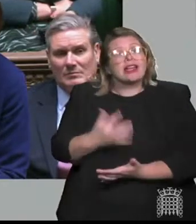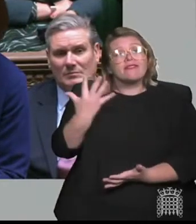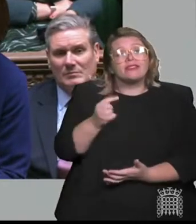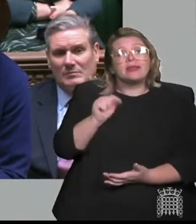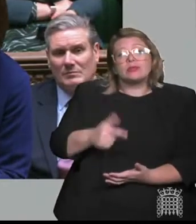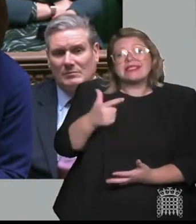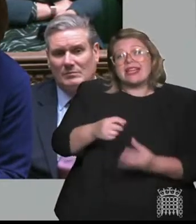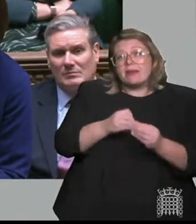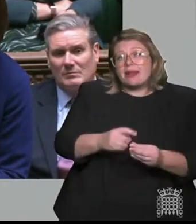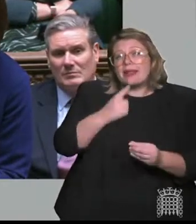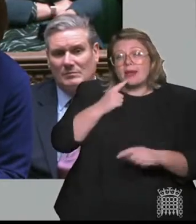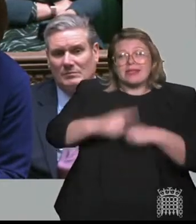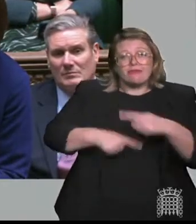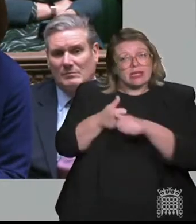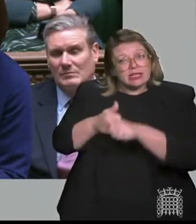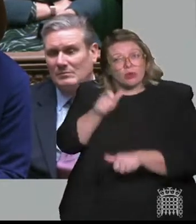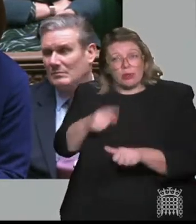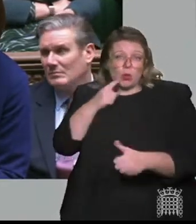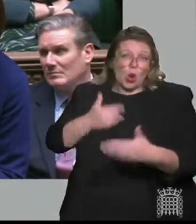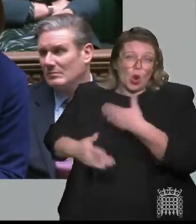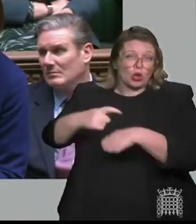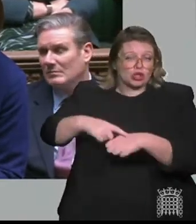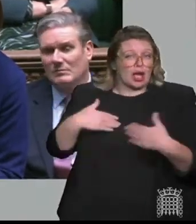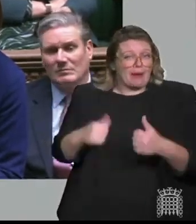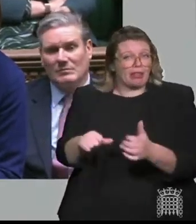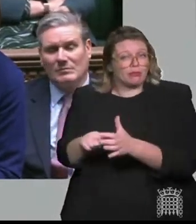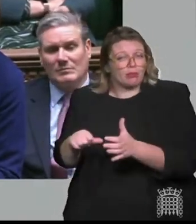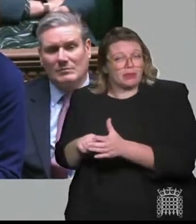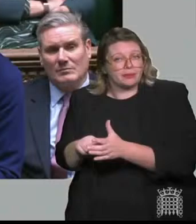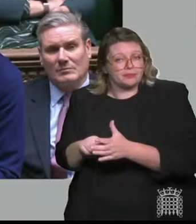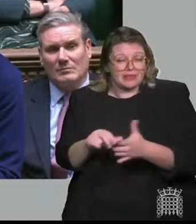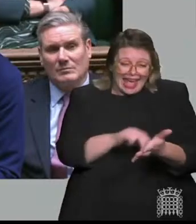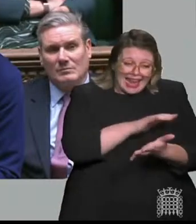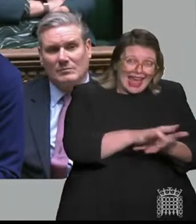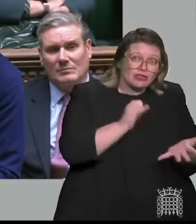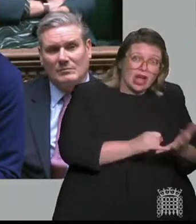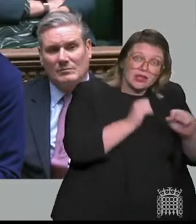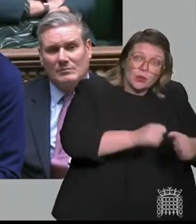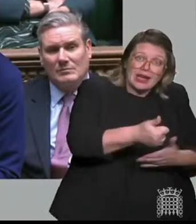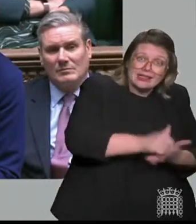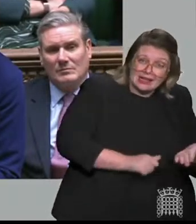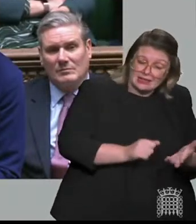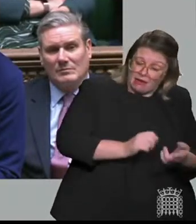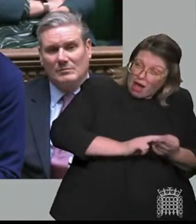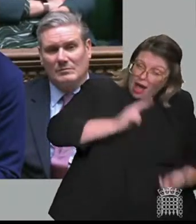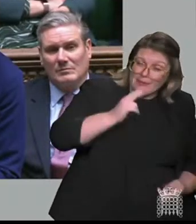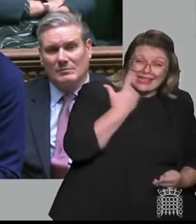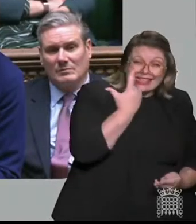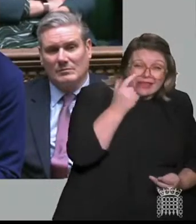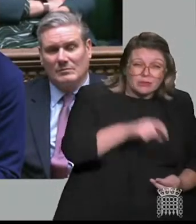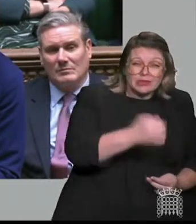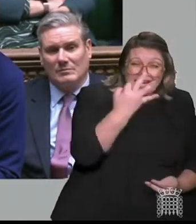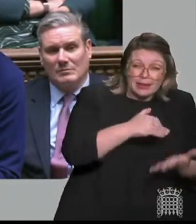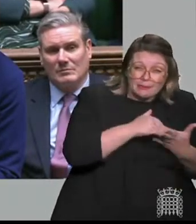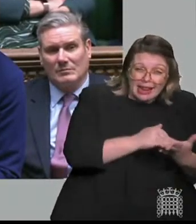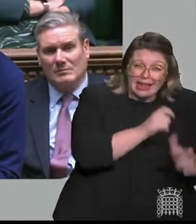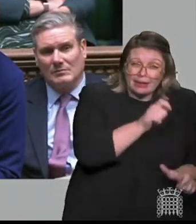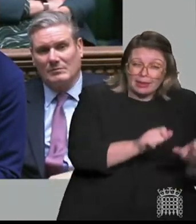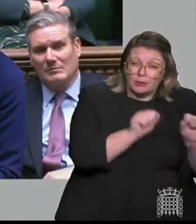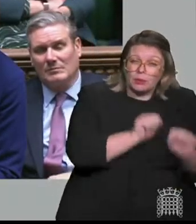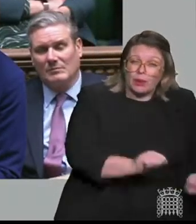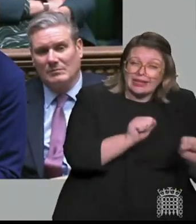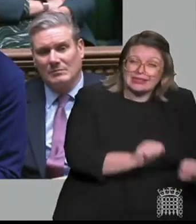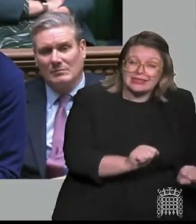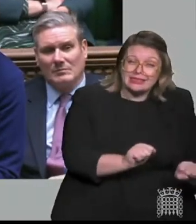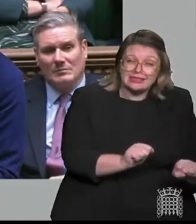billion a year. NHS waiting lists have swelled to 7.8 million, an additional